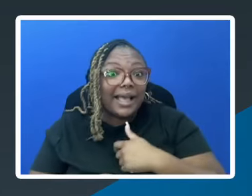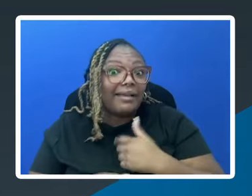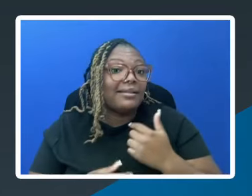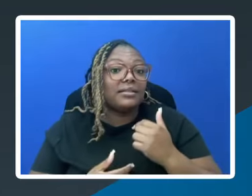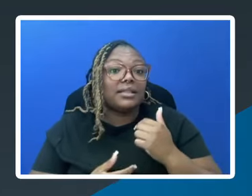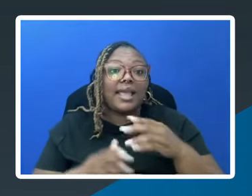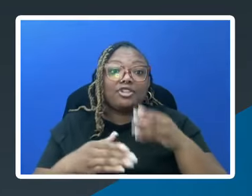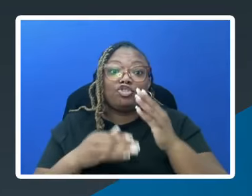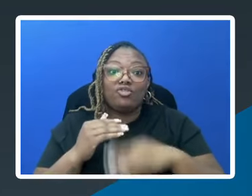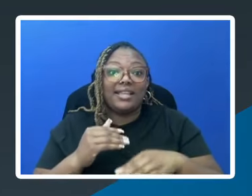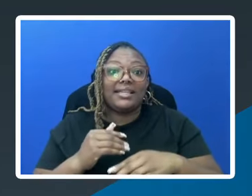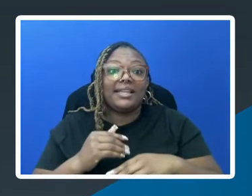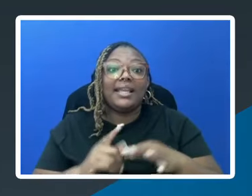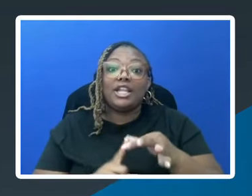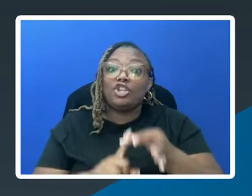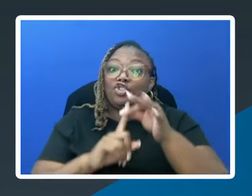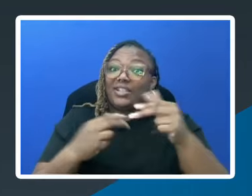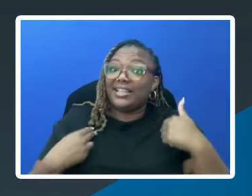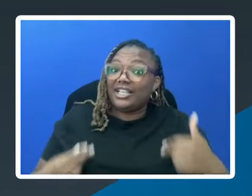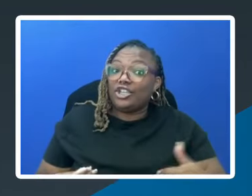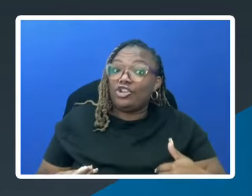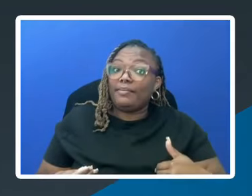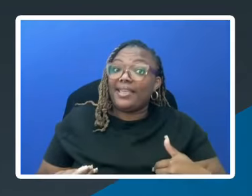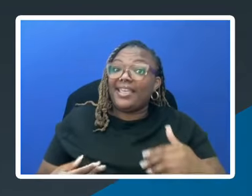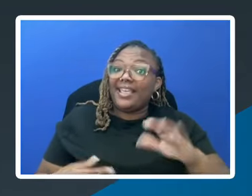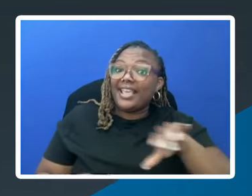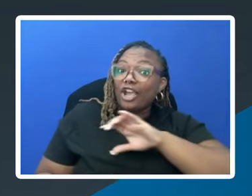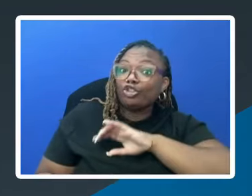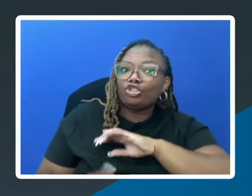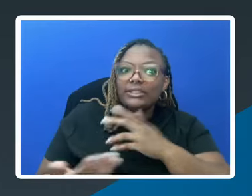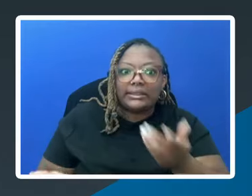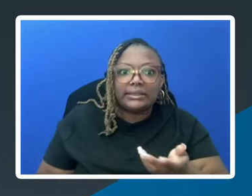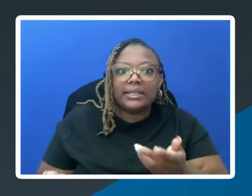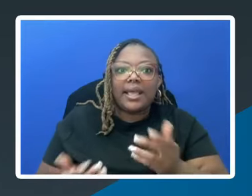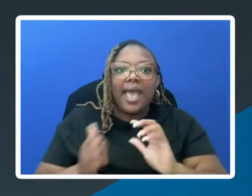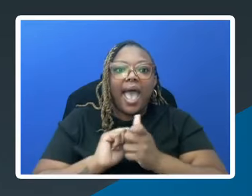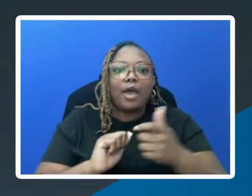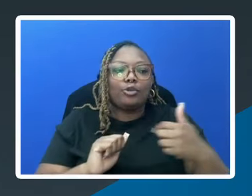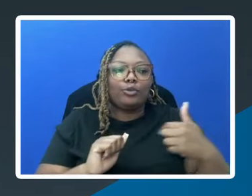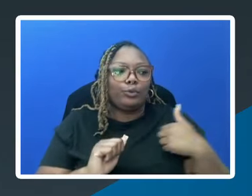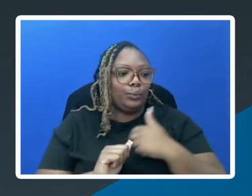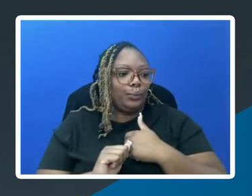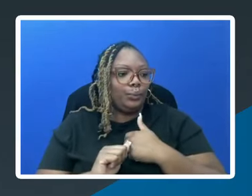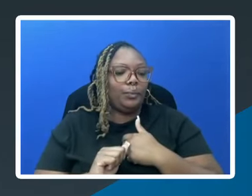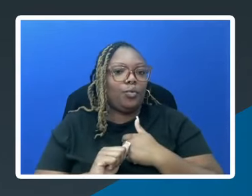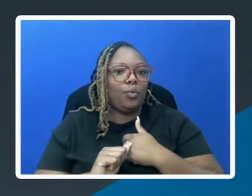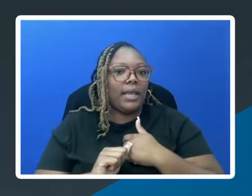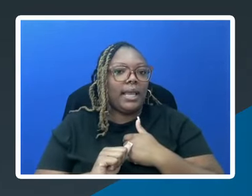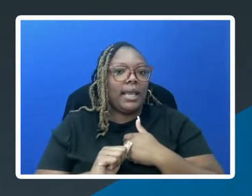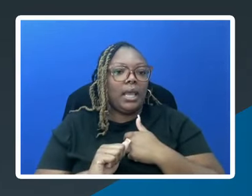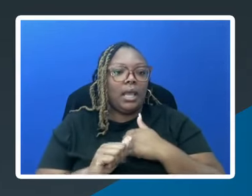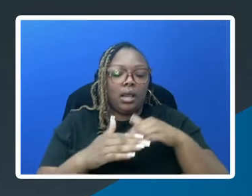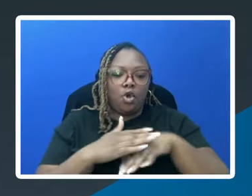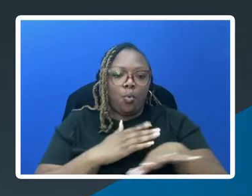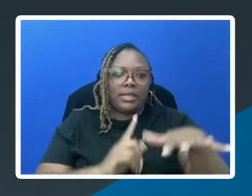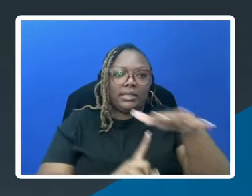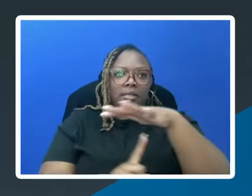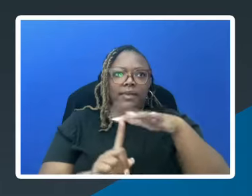uniquely human attributes and characteristics, how do we kind of walk into this space thinking about the workforce